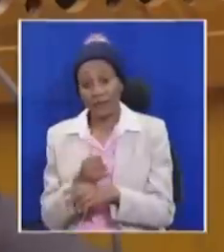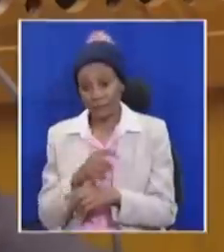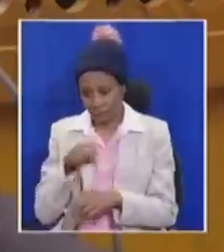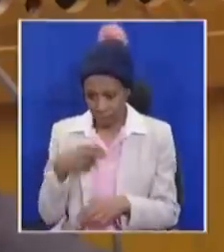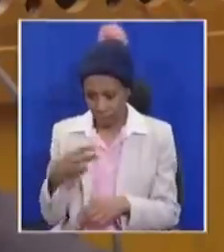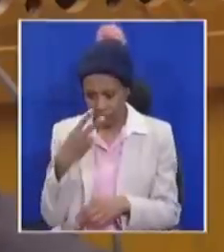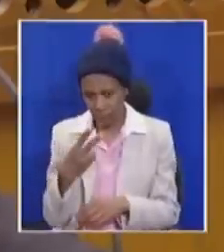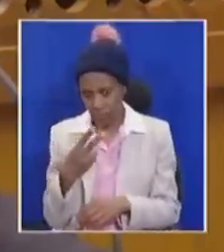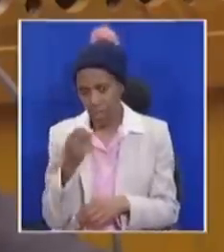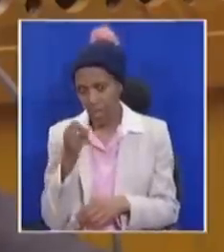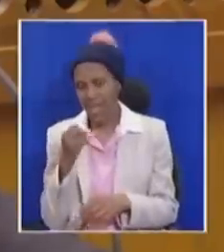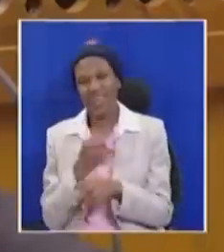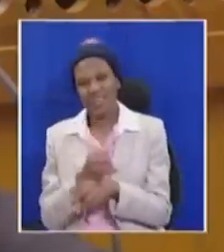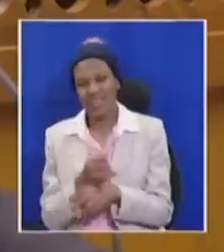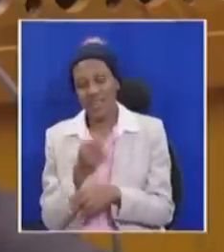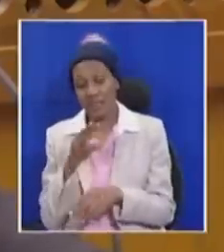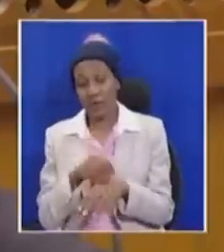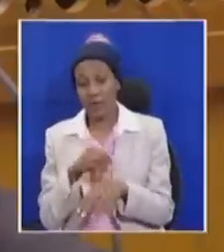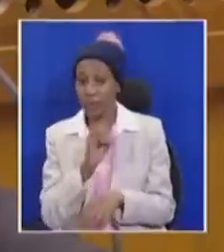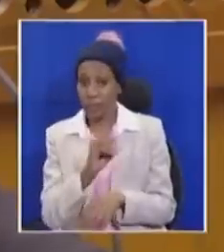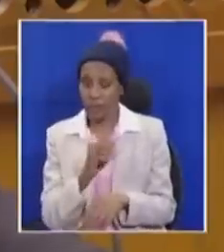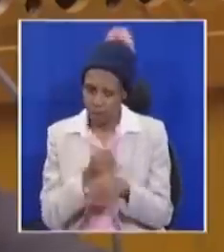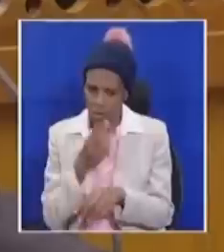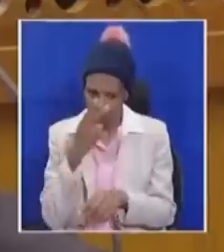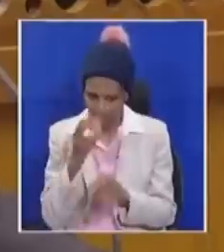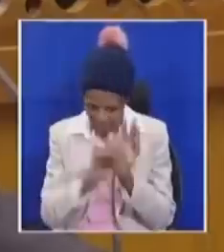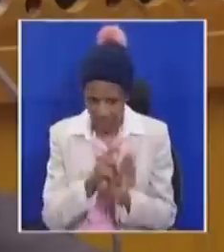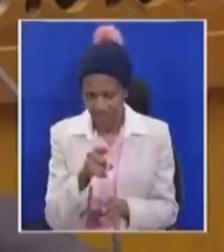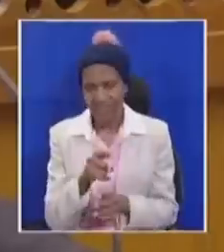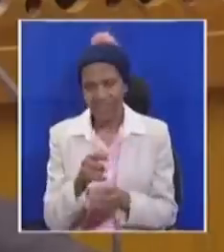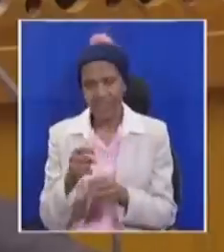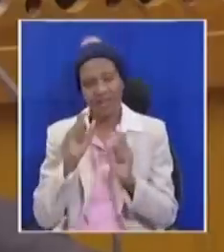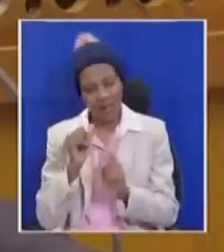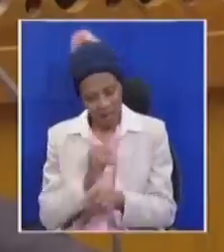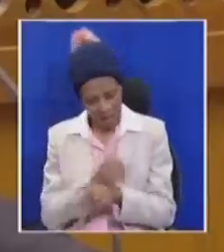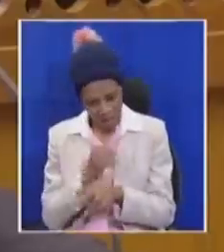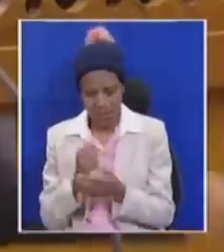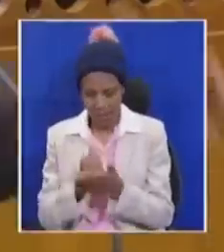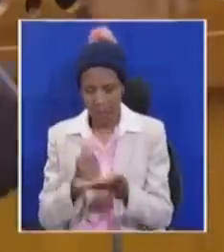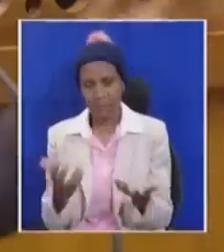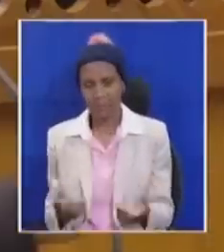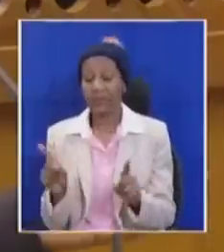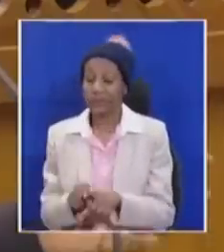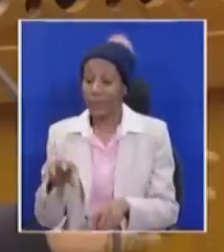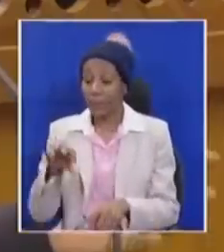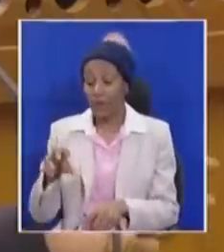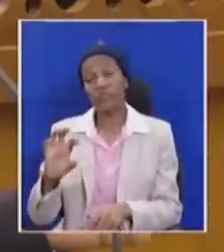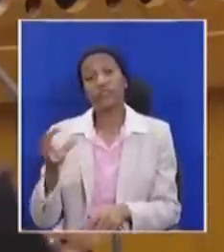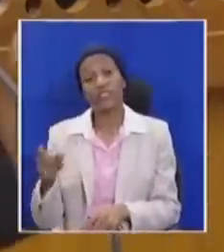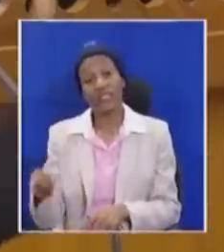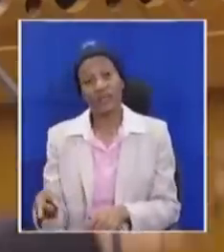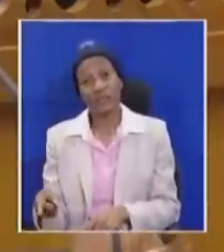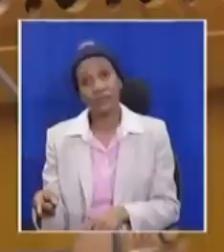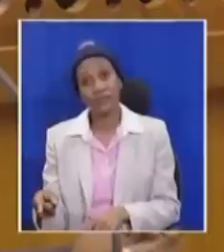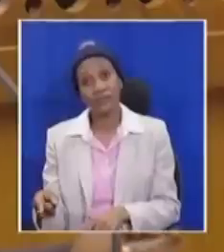We intervene timelessly. So probably the Free State will fall into that category. We're